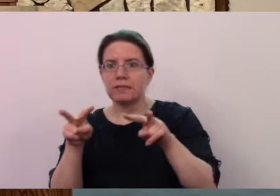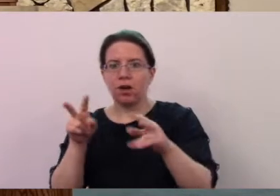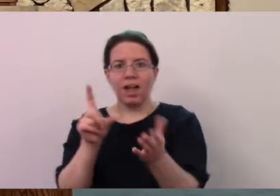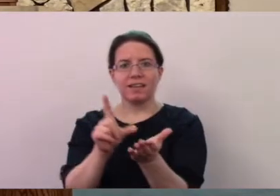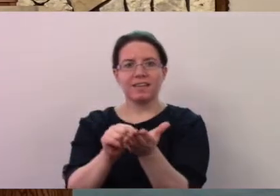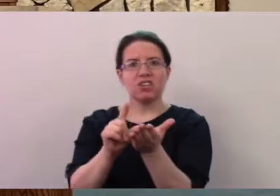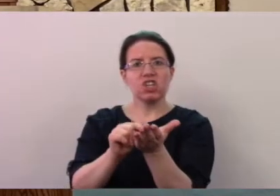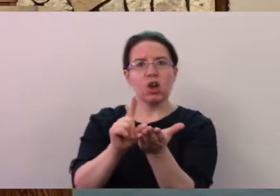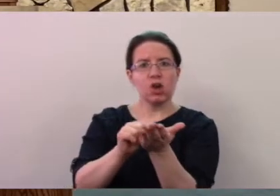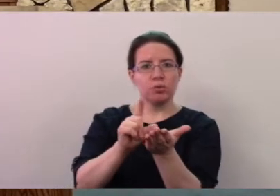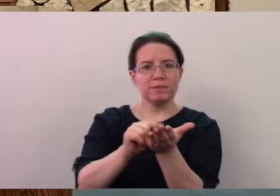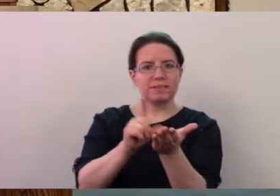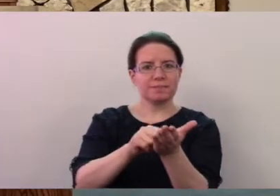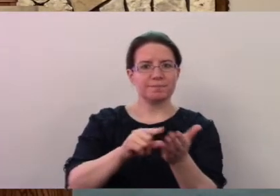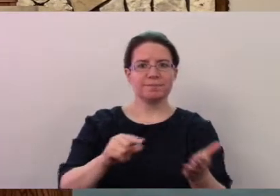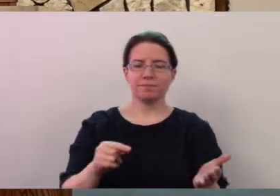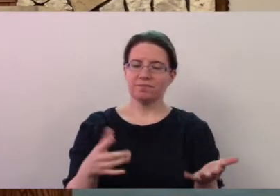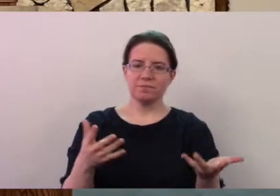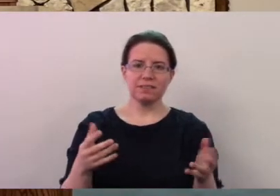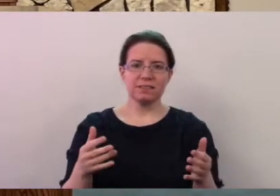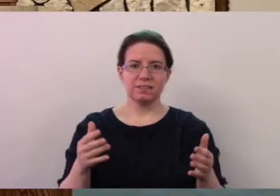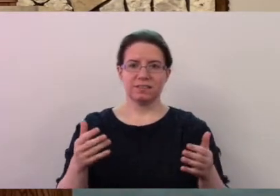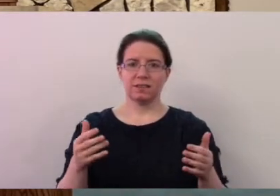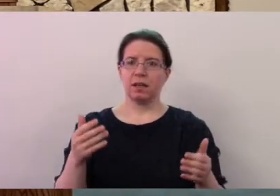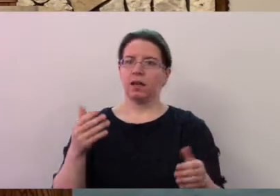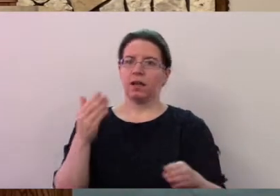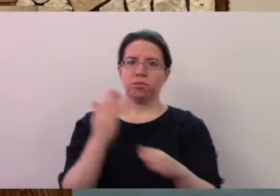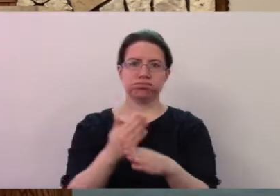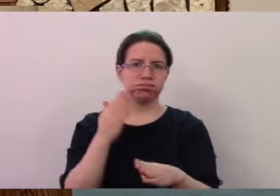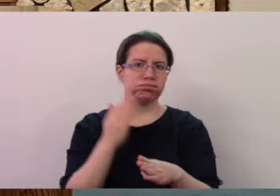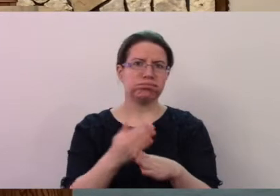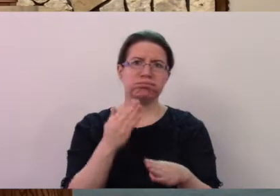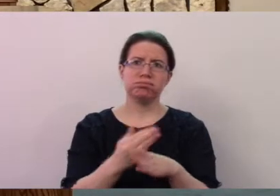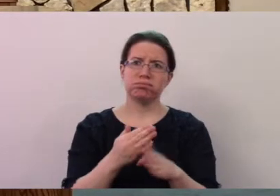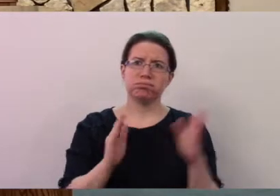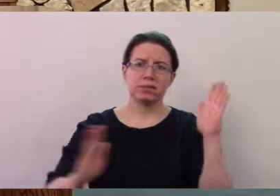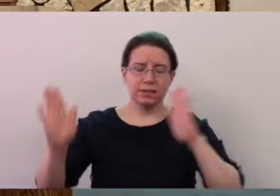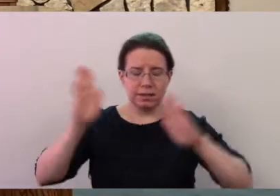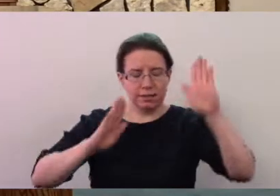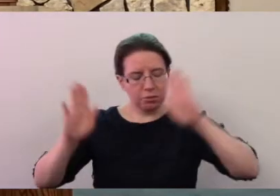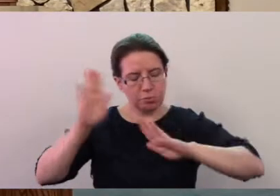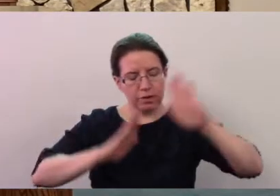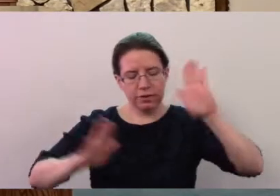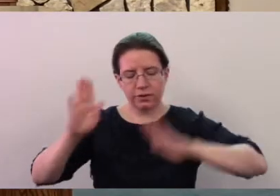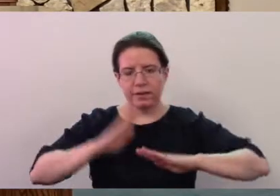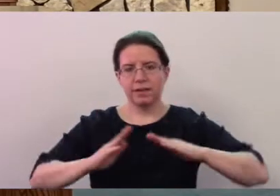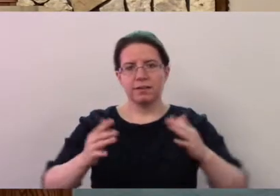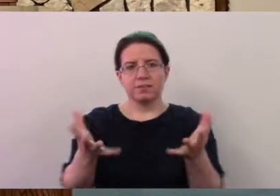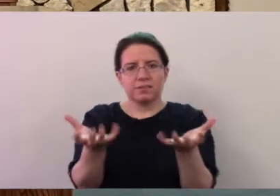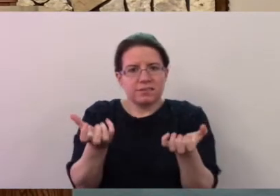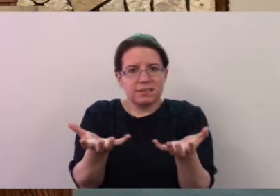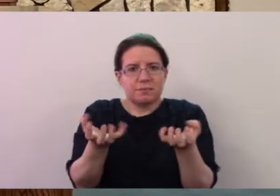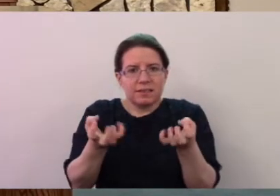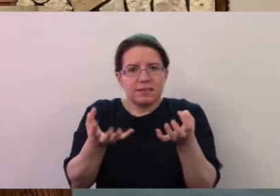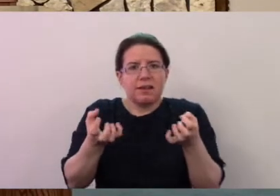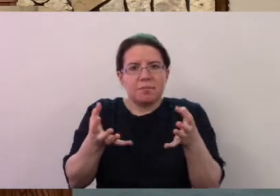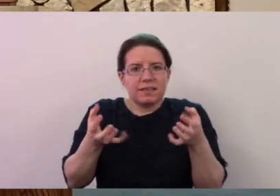things that is bothering them, and it's worrying them, and they've got it all the time on their